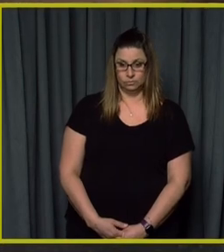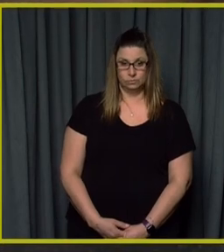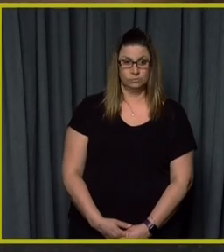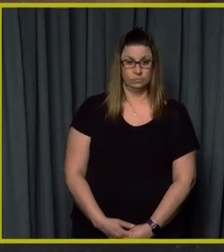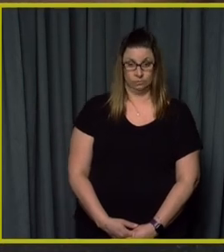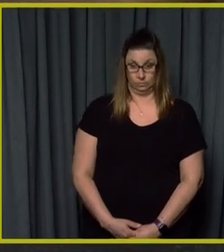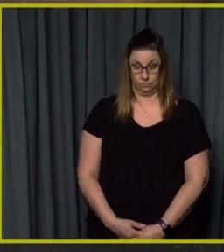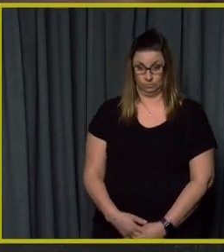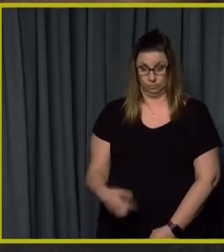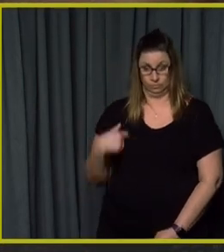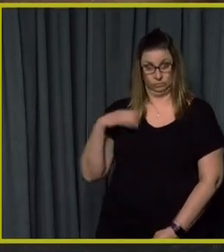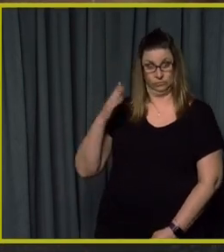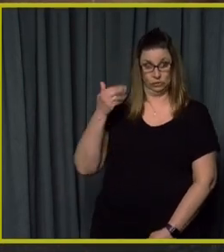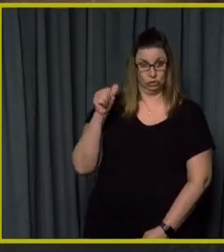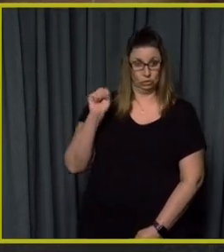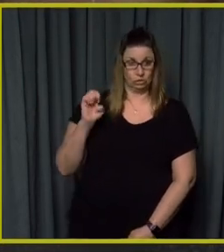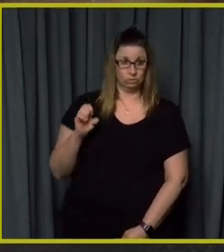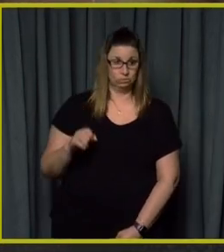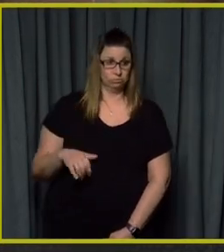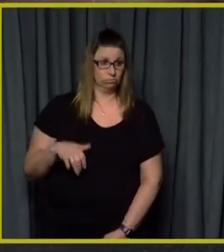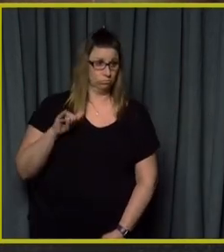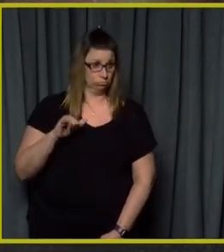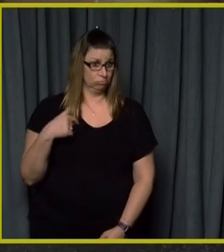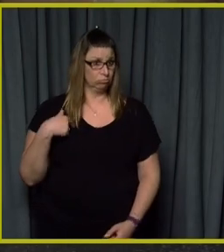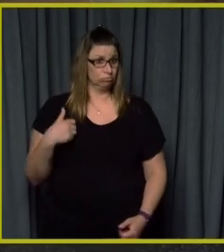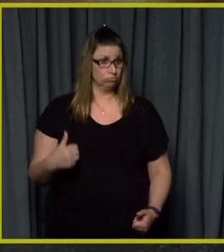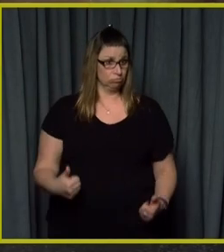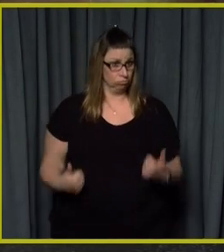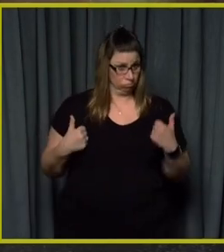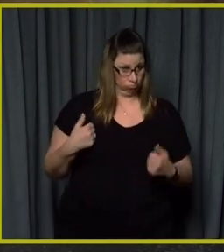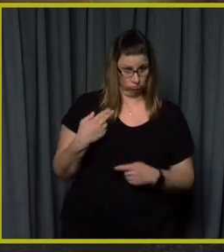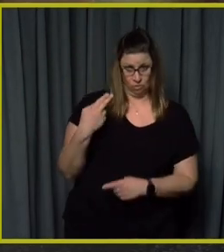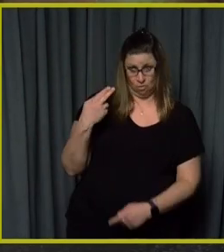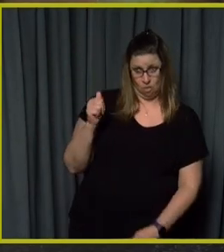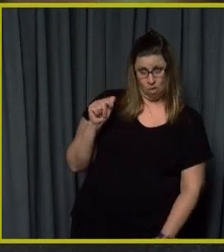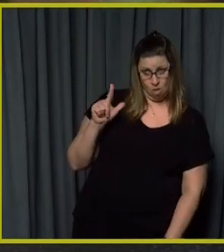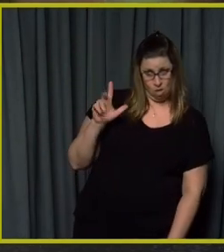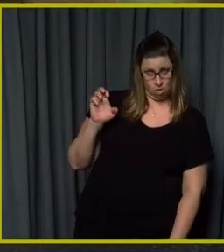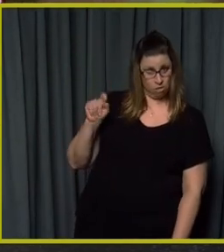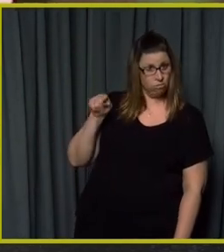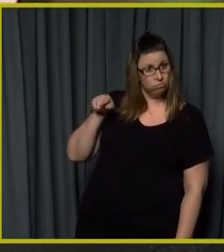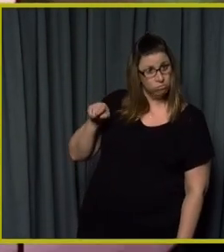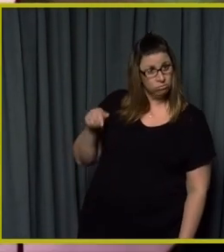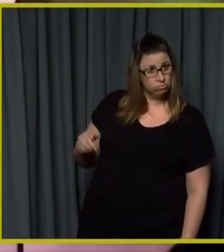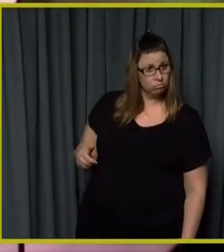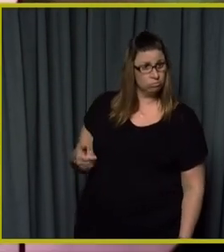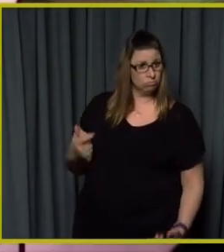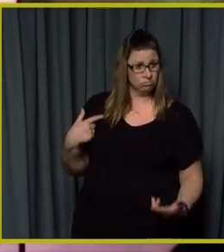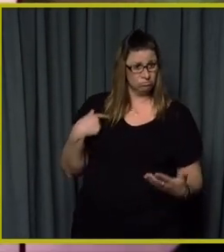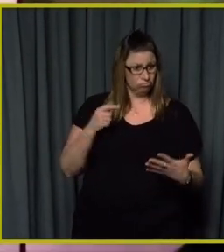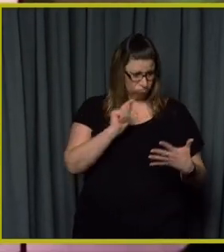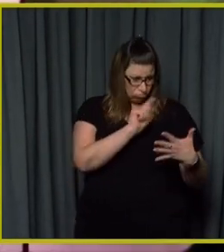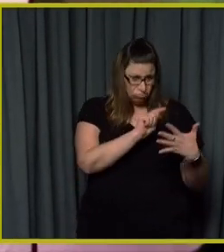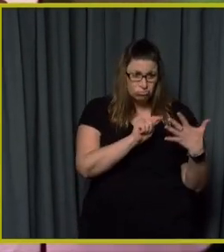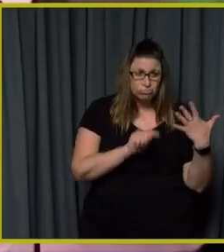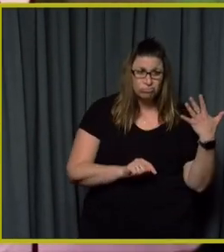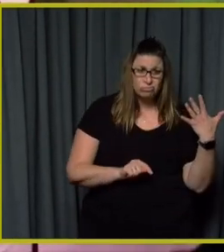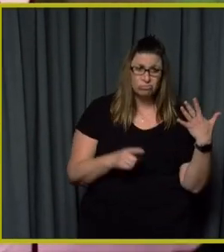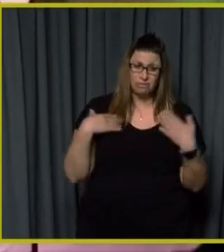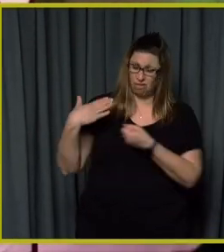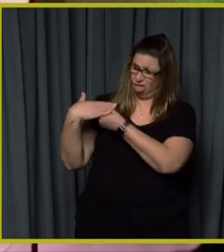person living in Harlan County, I think a lot of times our voices are put down. A lot of people around